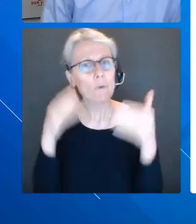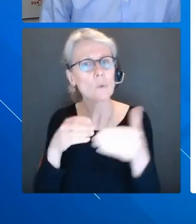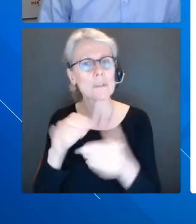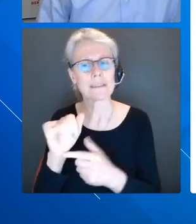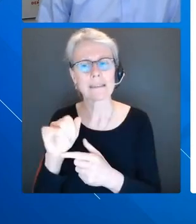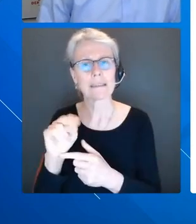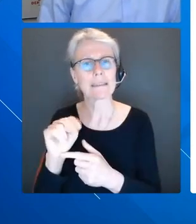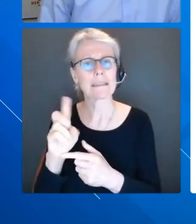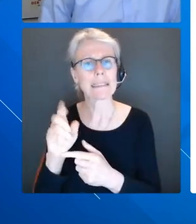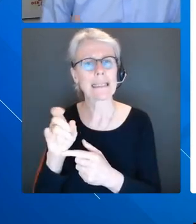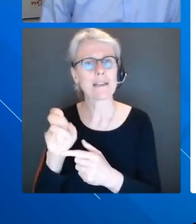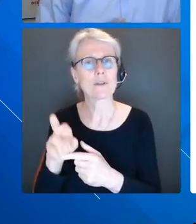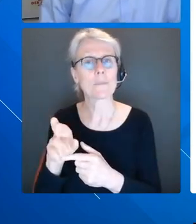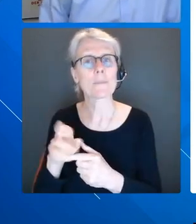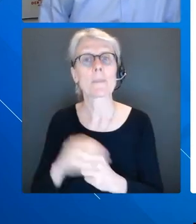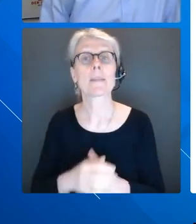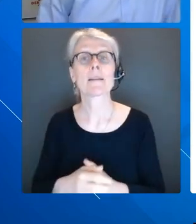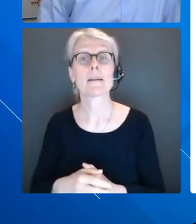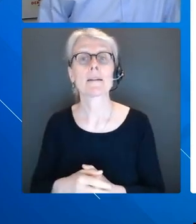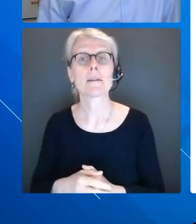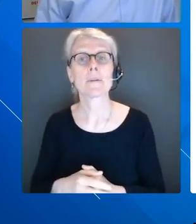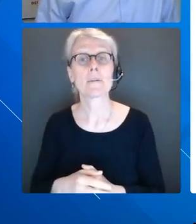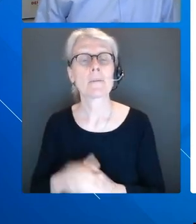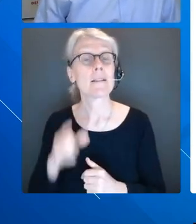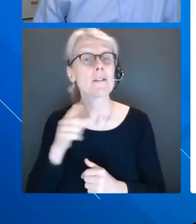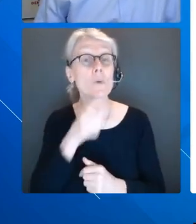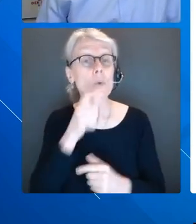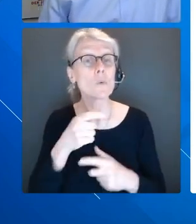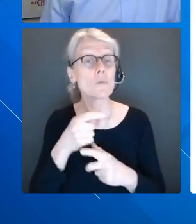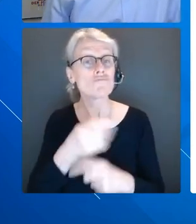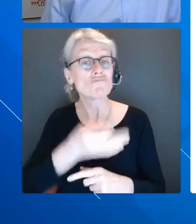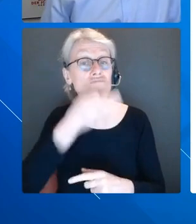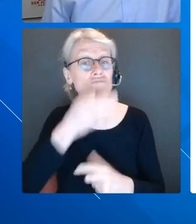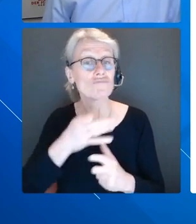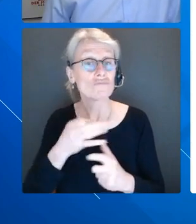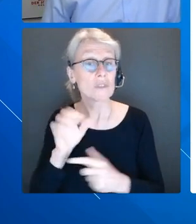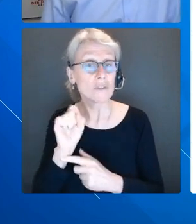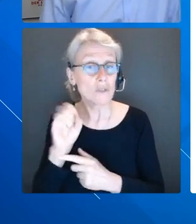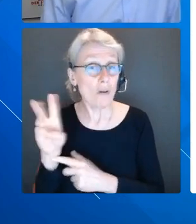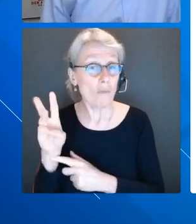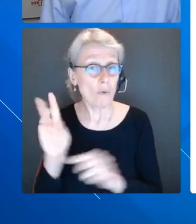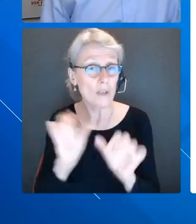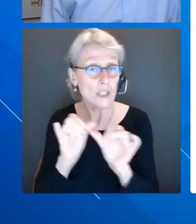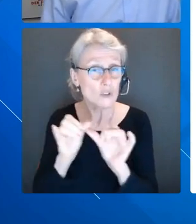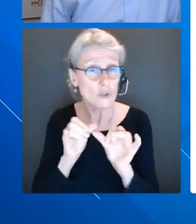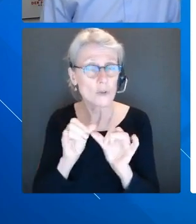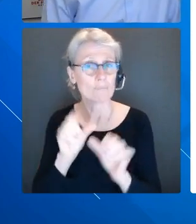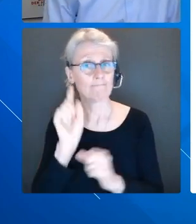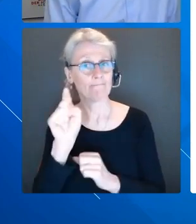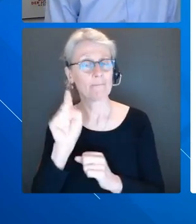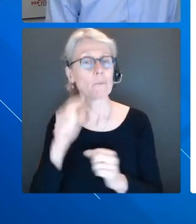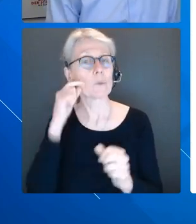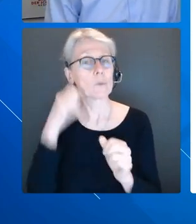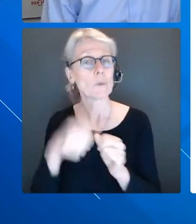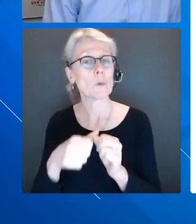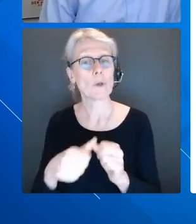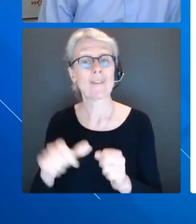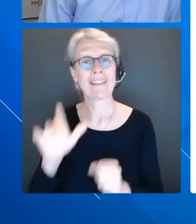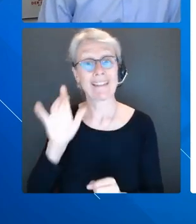So some examples. Again, this is for you software engineers out there. When you're designing your components, make sure that that click target is